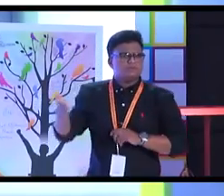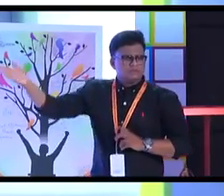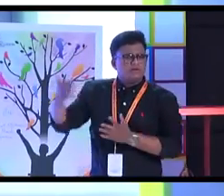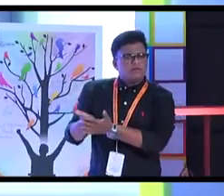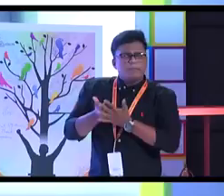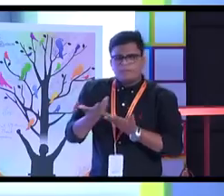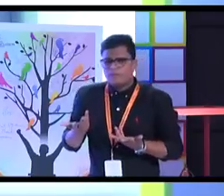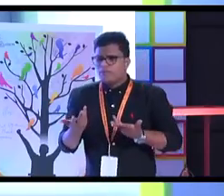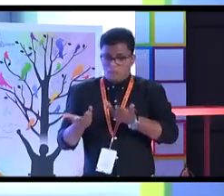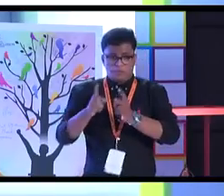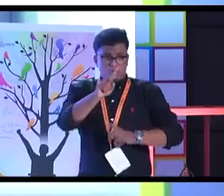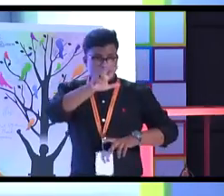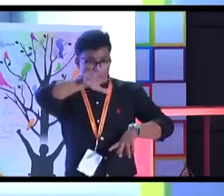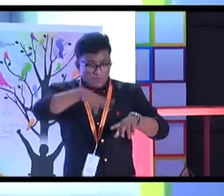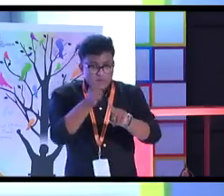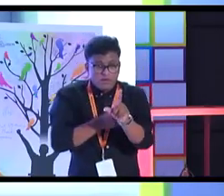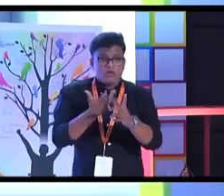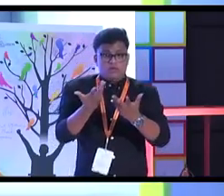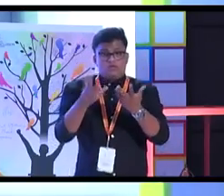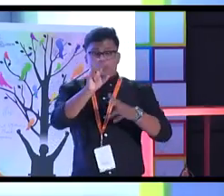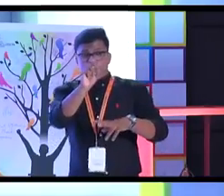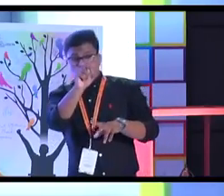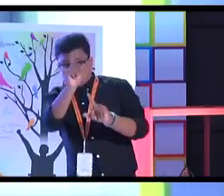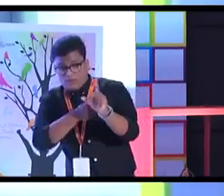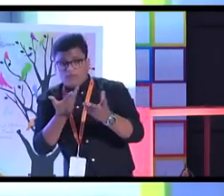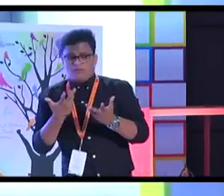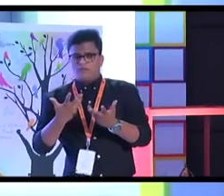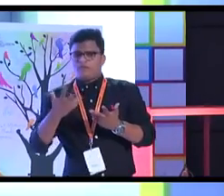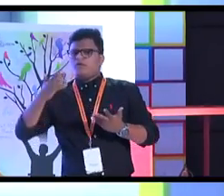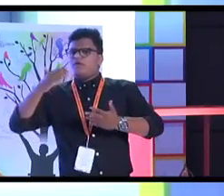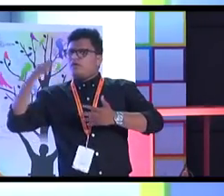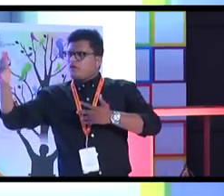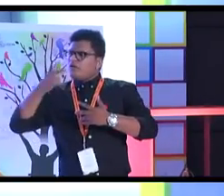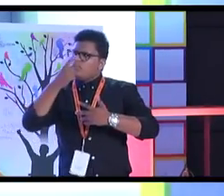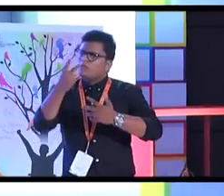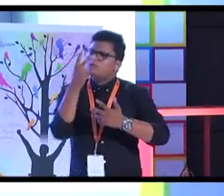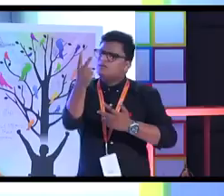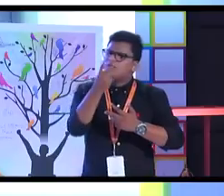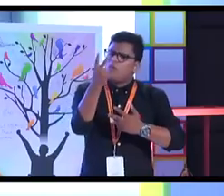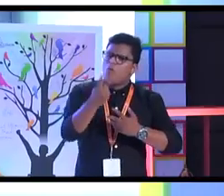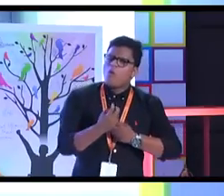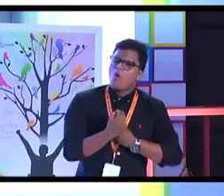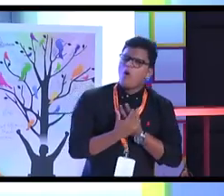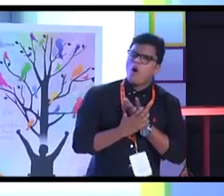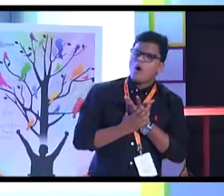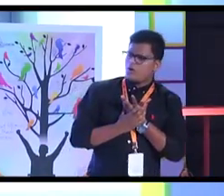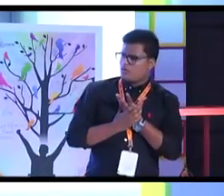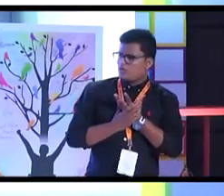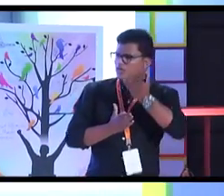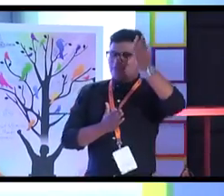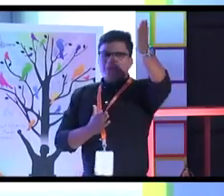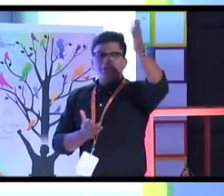here 30 years, 18 years in America. Everything that I have seen, I have been inspired. How can we change our own